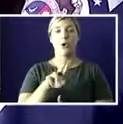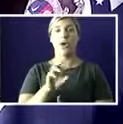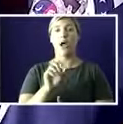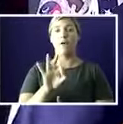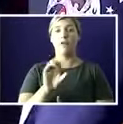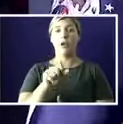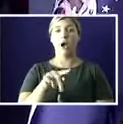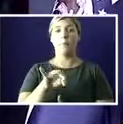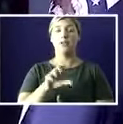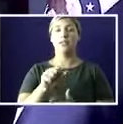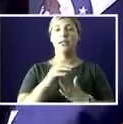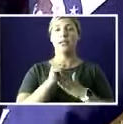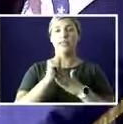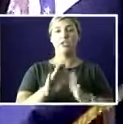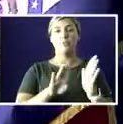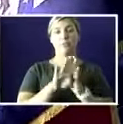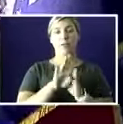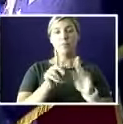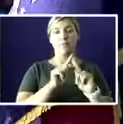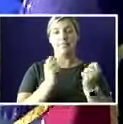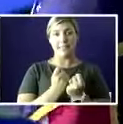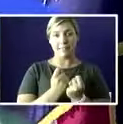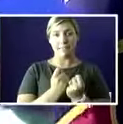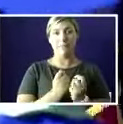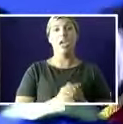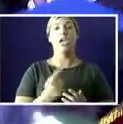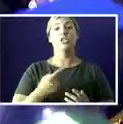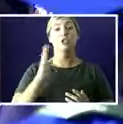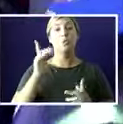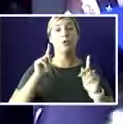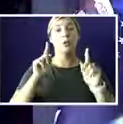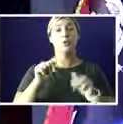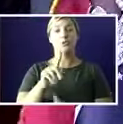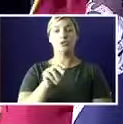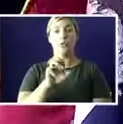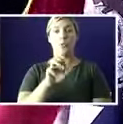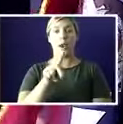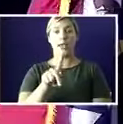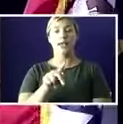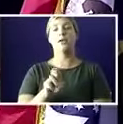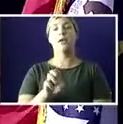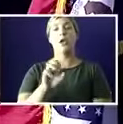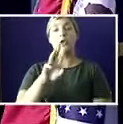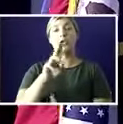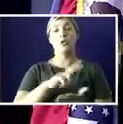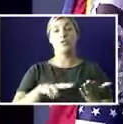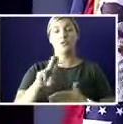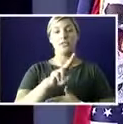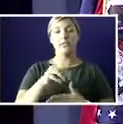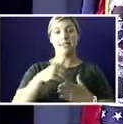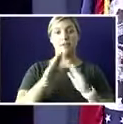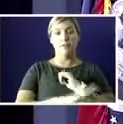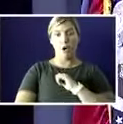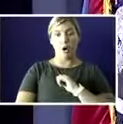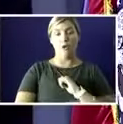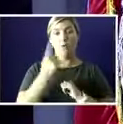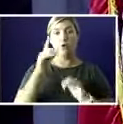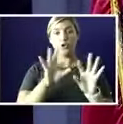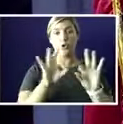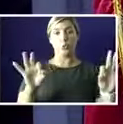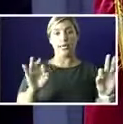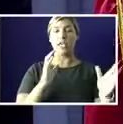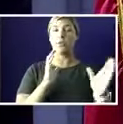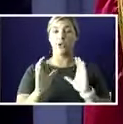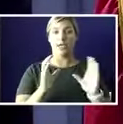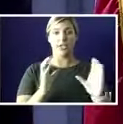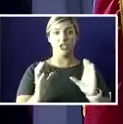is the daughter of Mary and Kevin Lau, and she'll be attending Drake University in Des Moines in the fall to pursue a degree in communications, as well as